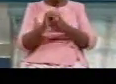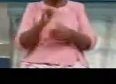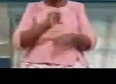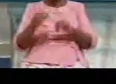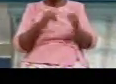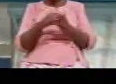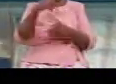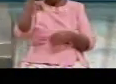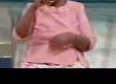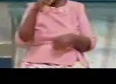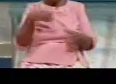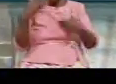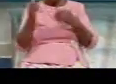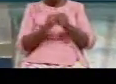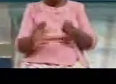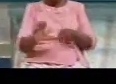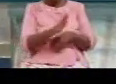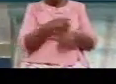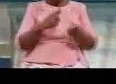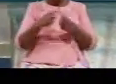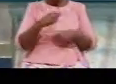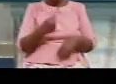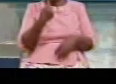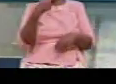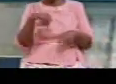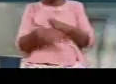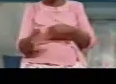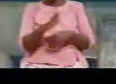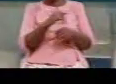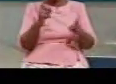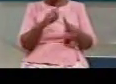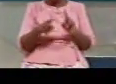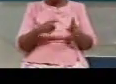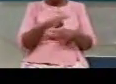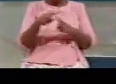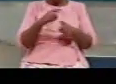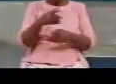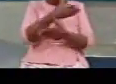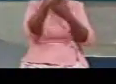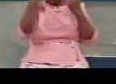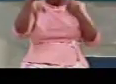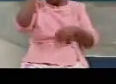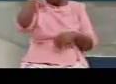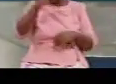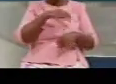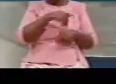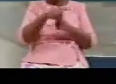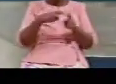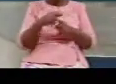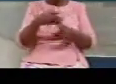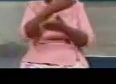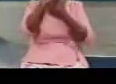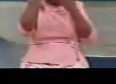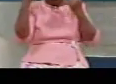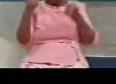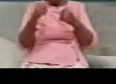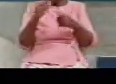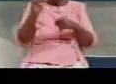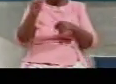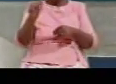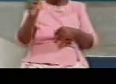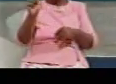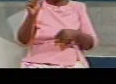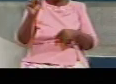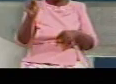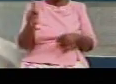happy with them, you are disappointed in them. But when you forget men, when you forget taskmasters, when you